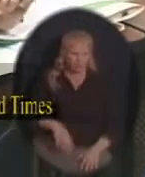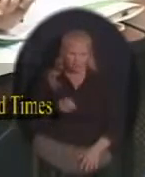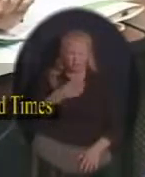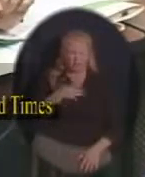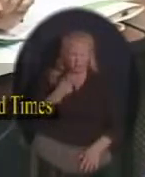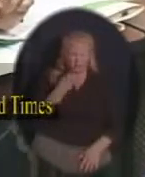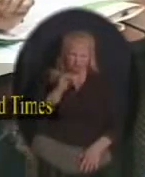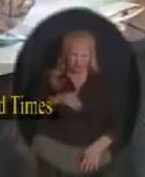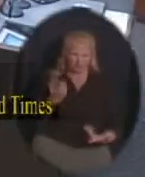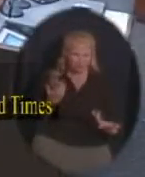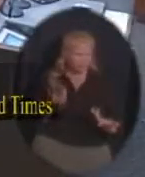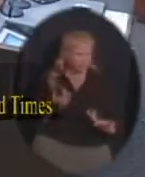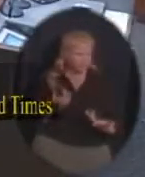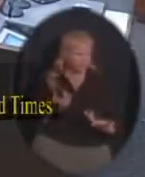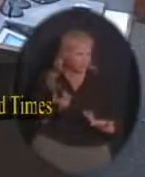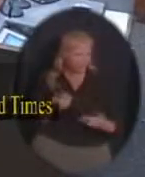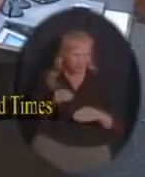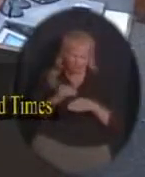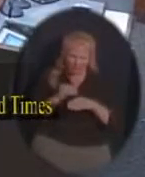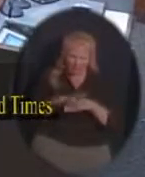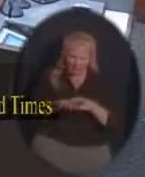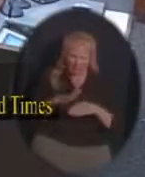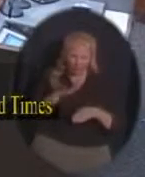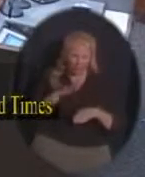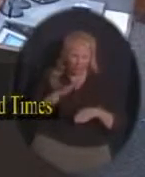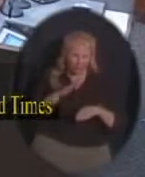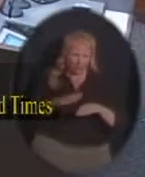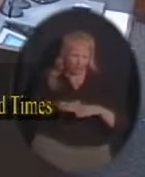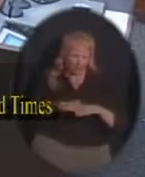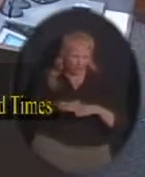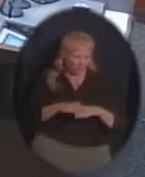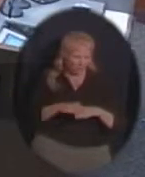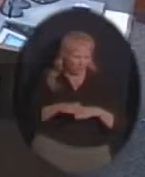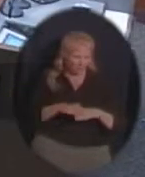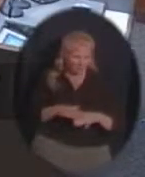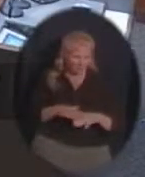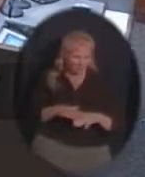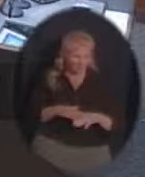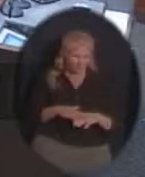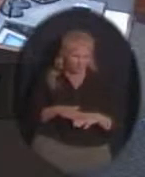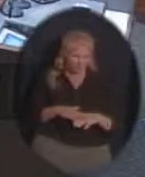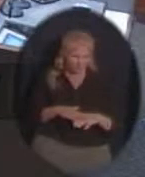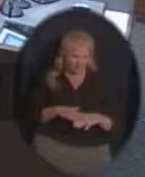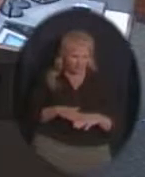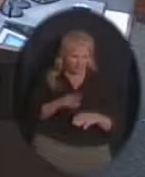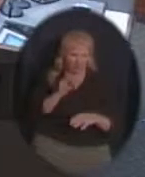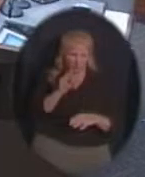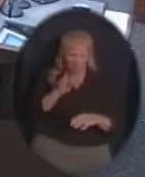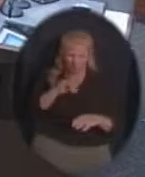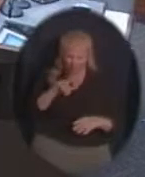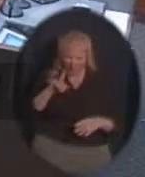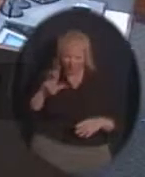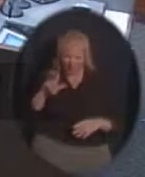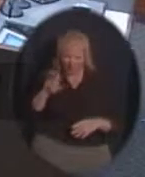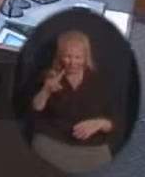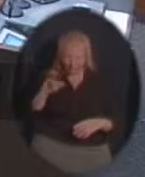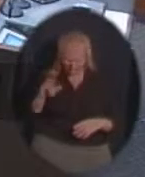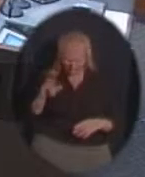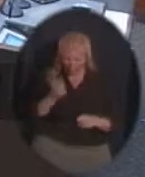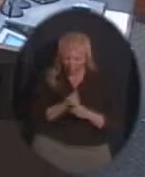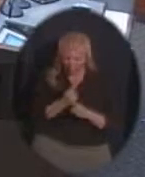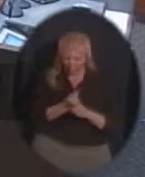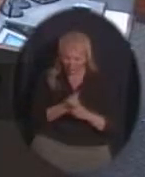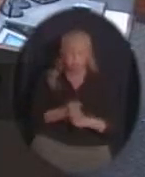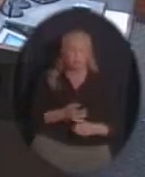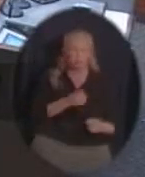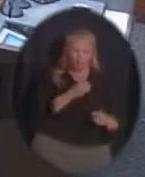Mr. And this has no impact on mill levy. No impact on the mill levy whatsoever. So I want to make that clear. It's